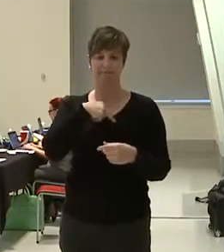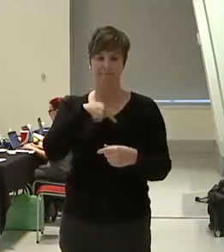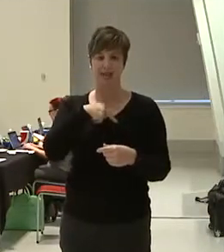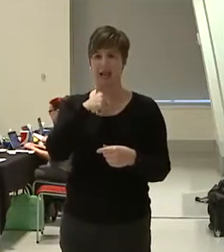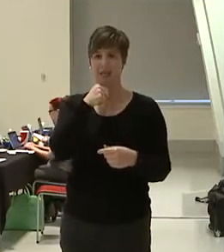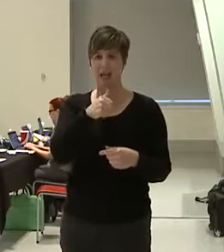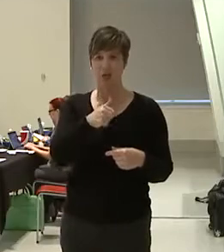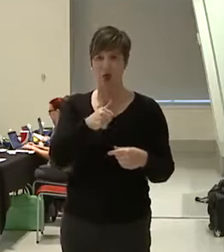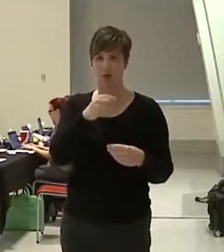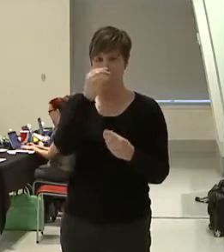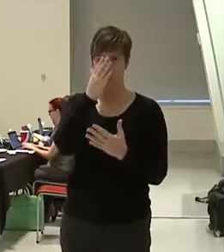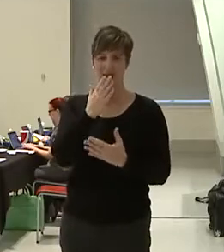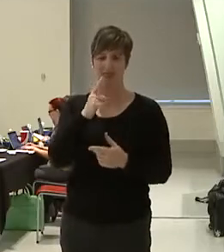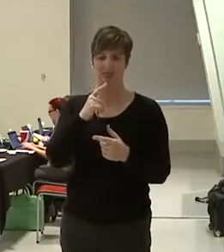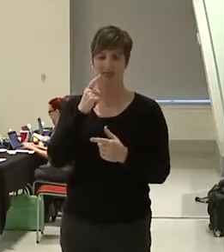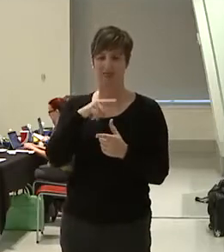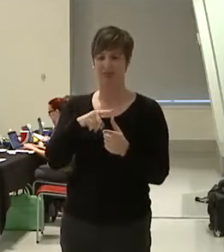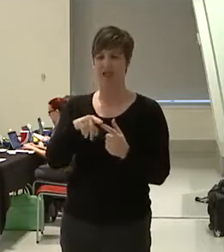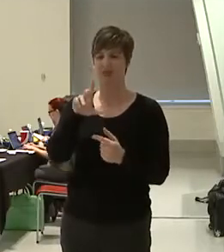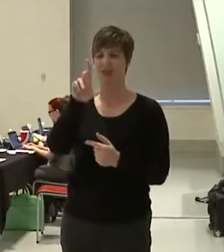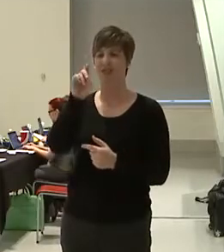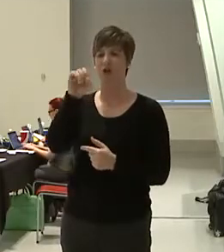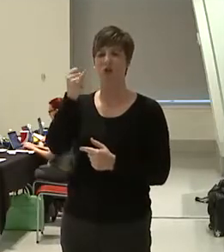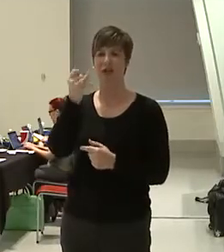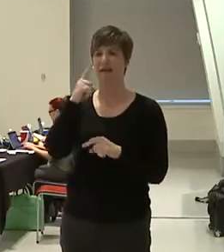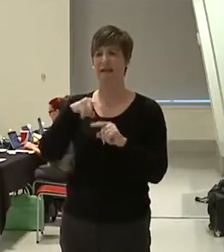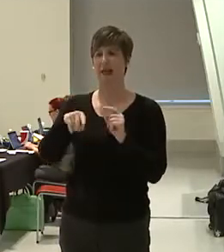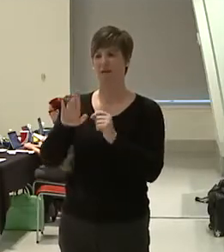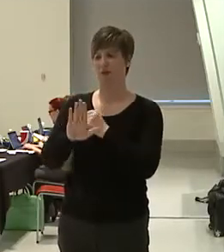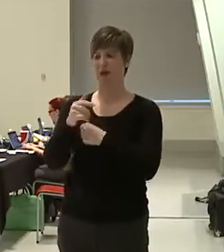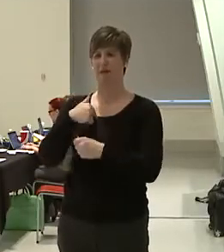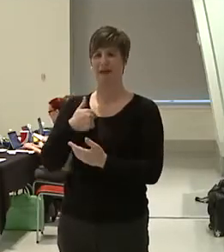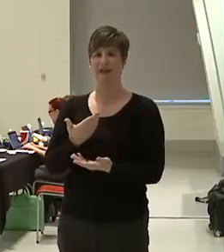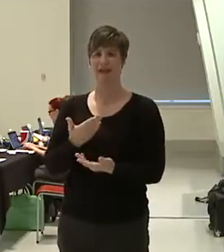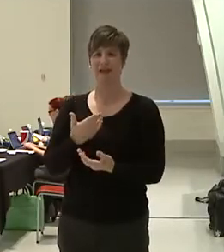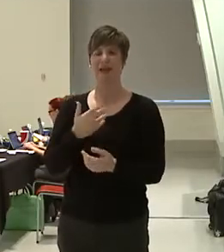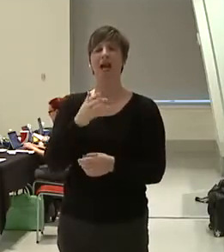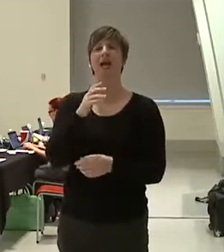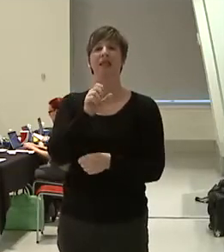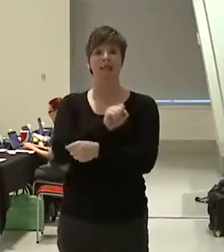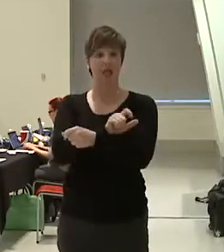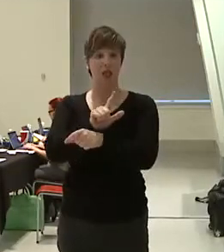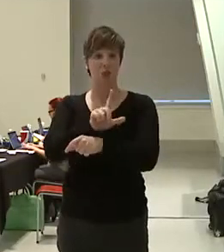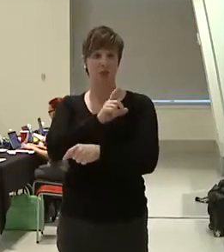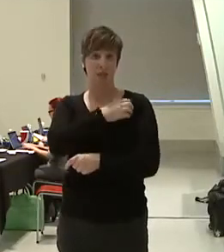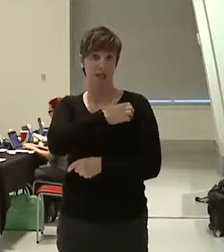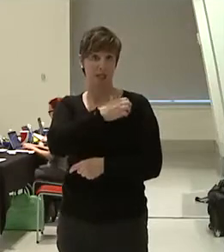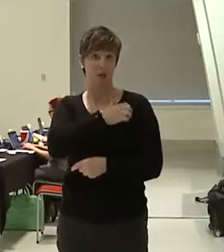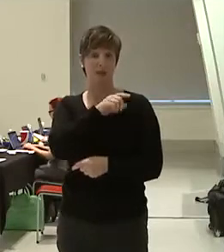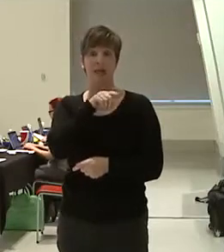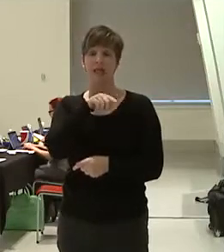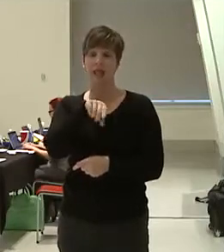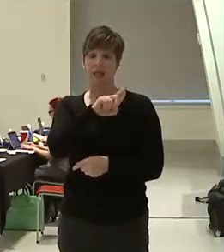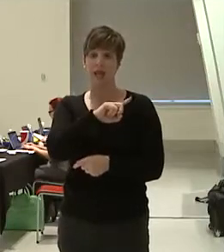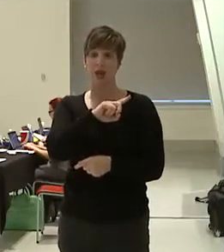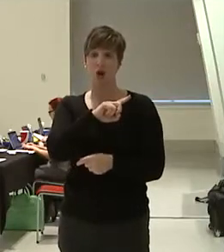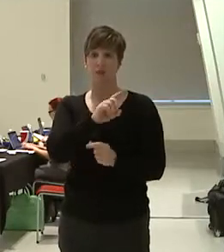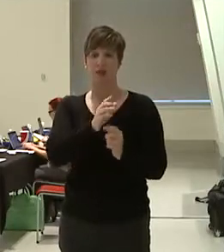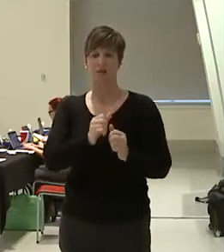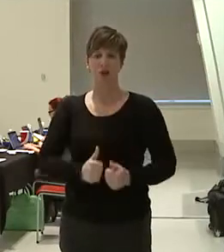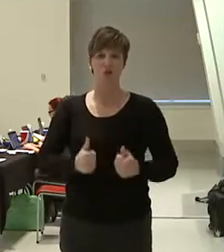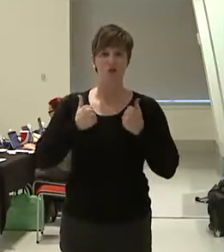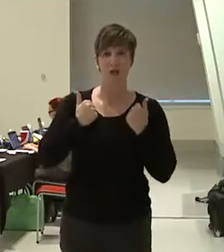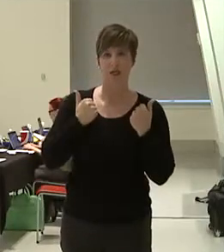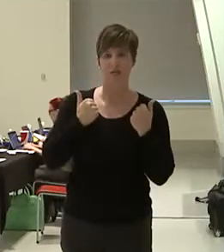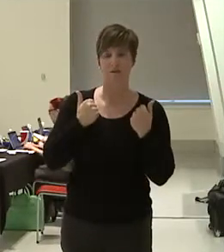it, then I don't think the DOJ can protect me. And then the St. Louis PD is, they are the people who are being aggressive towards us,